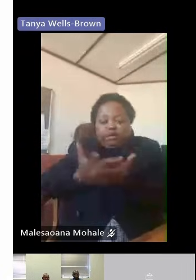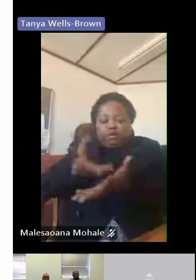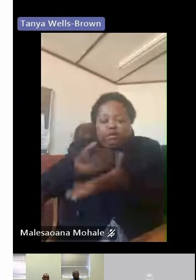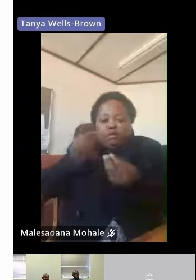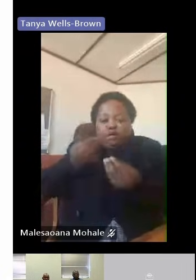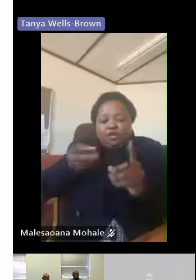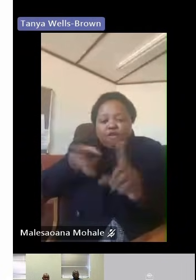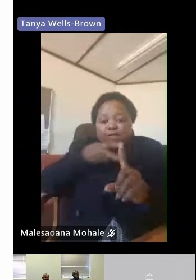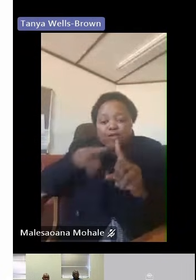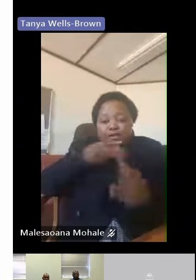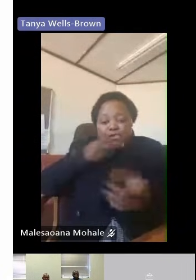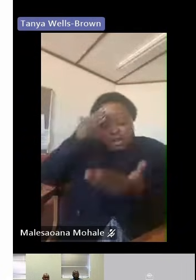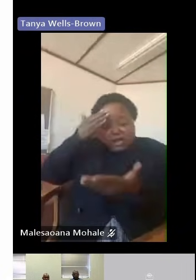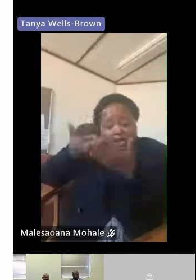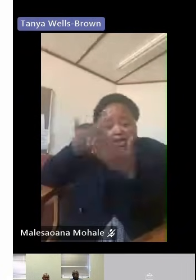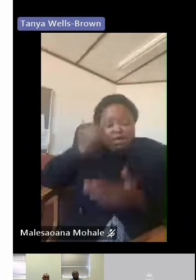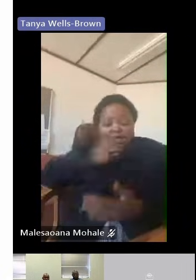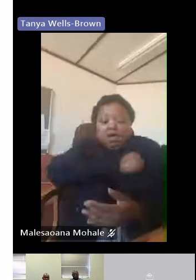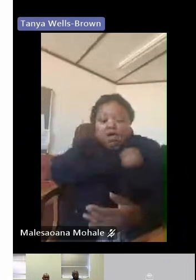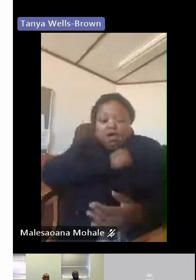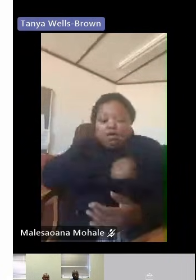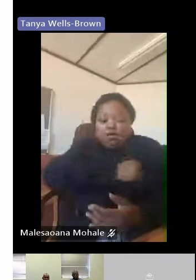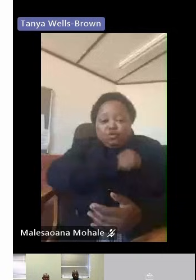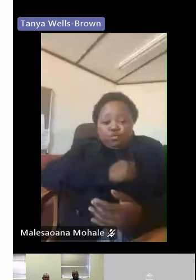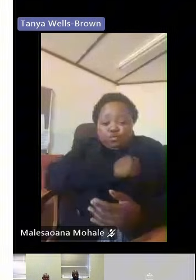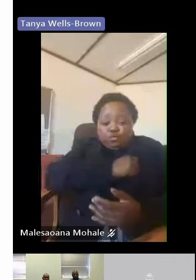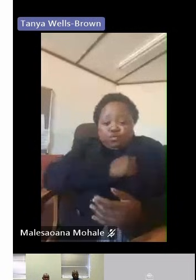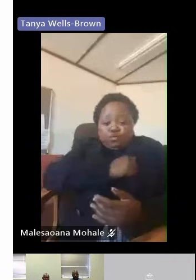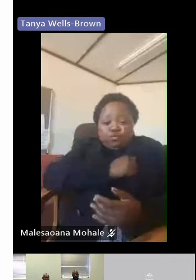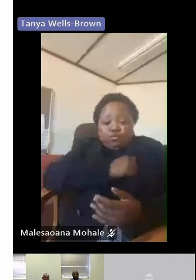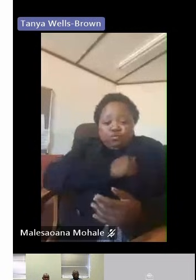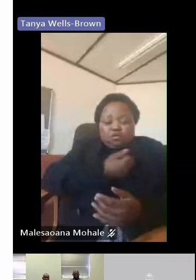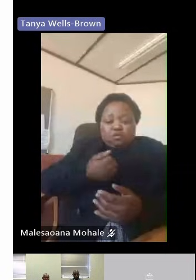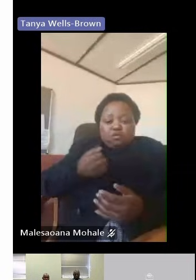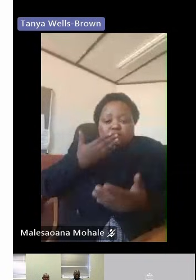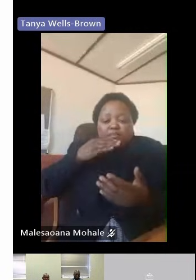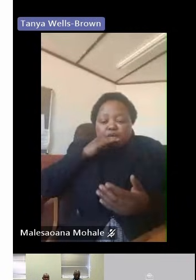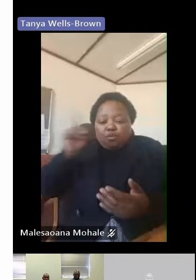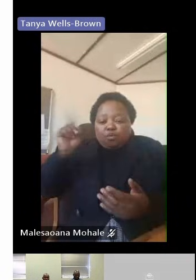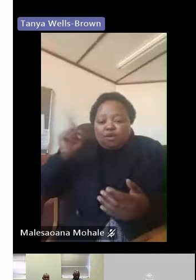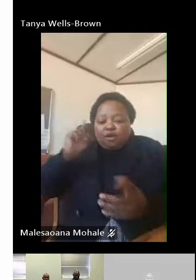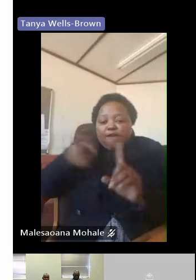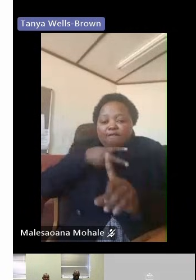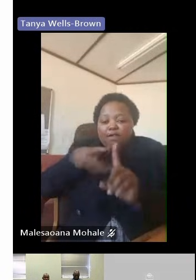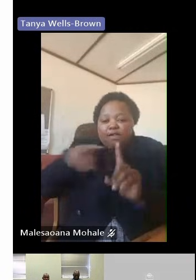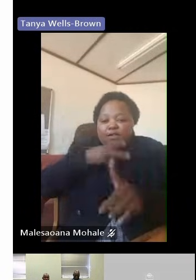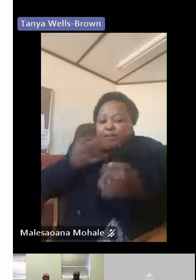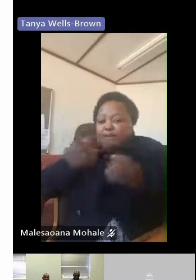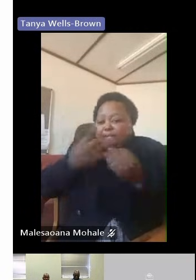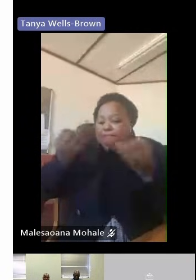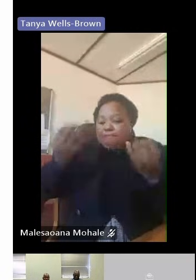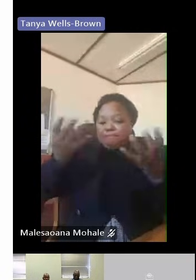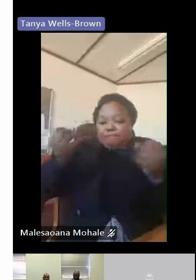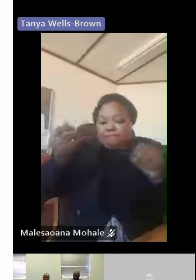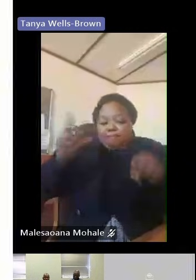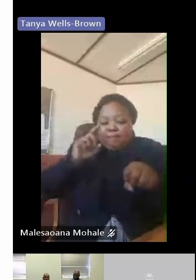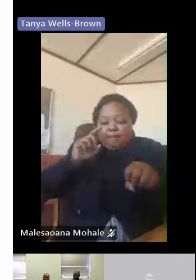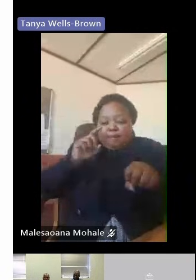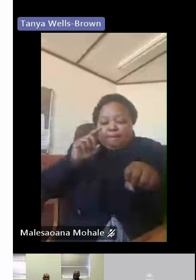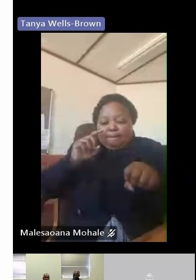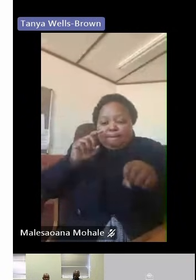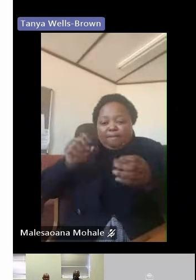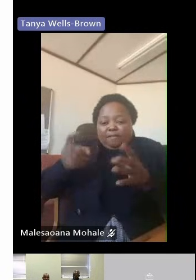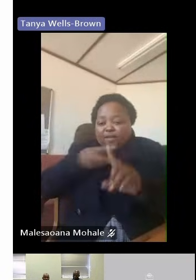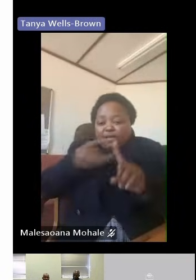were documented among health workers. So victims were often could often be felt that they